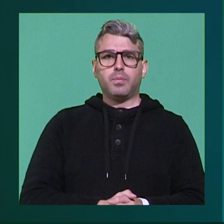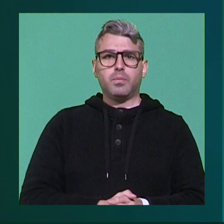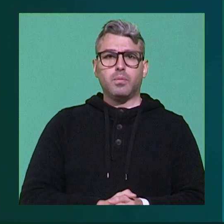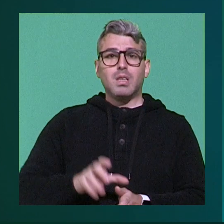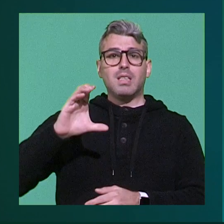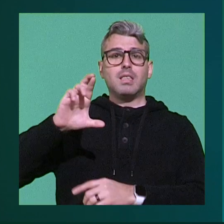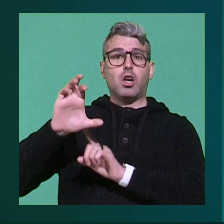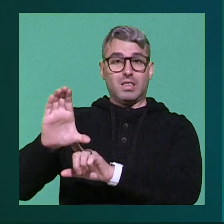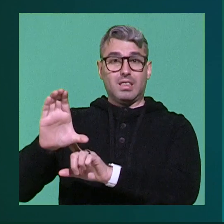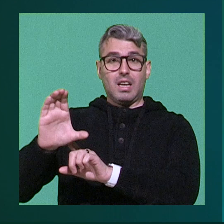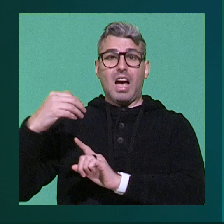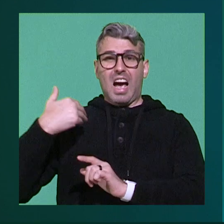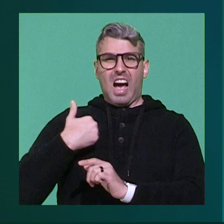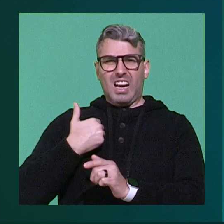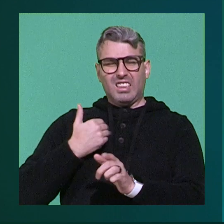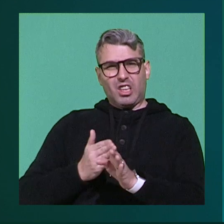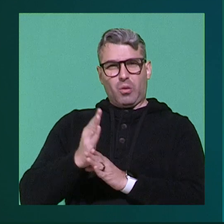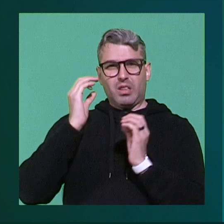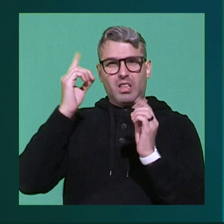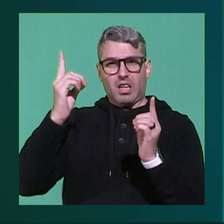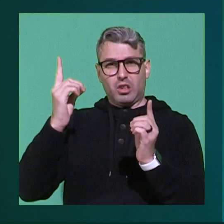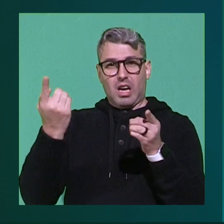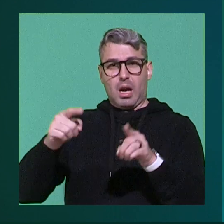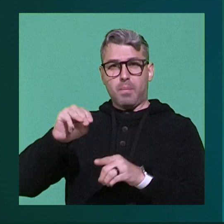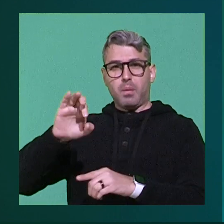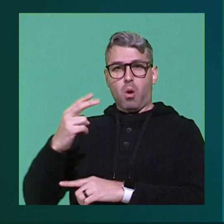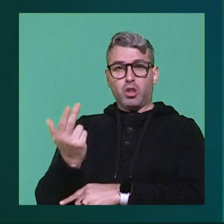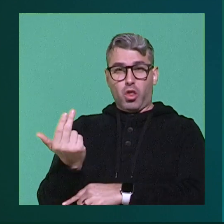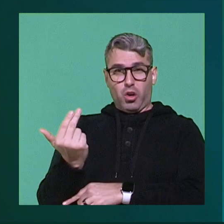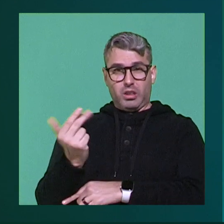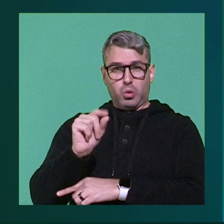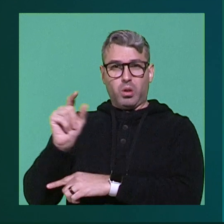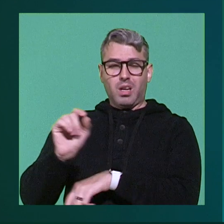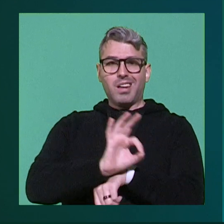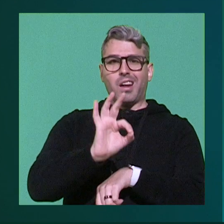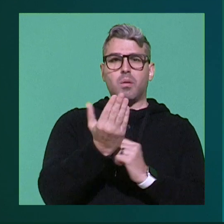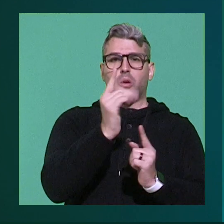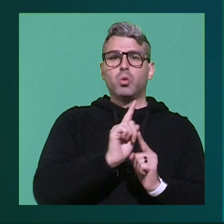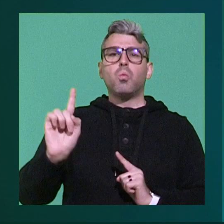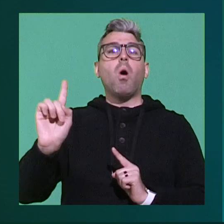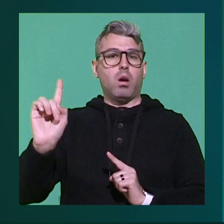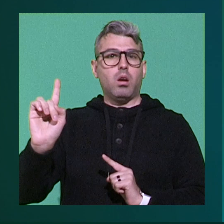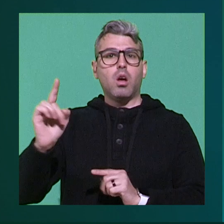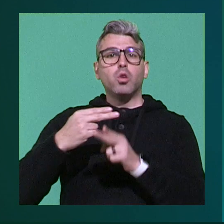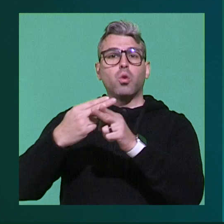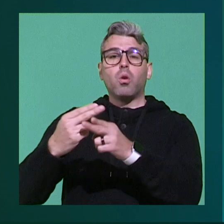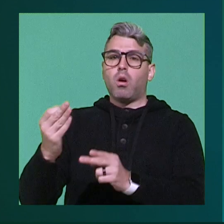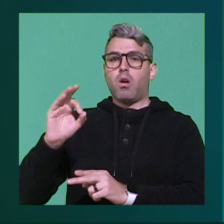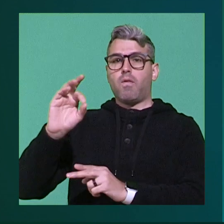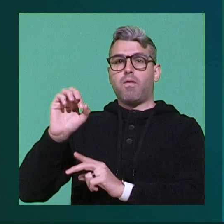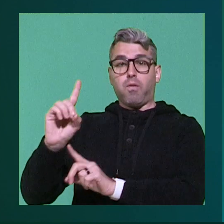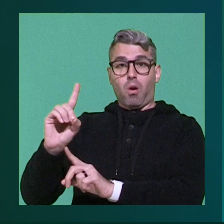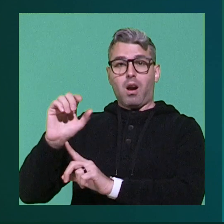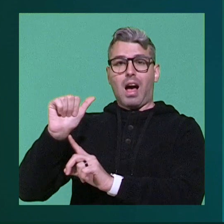Cosumnes River College is having a career education event on March 13, 2020 from 9 a.m. to 1 p.m. It is called Ford